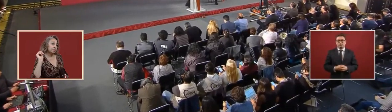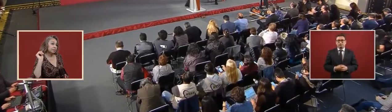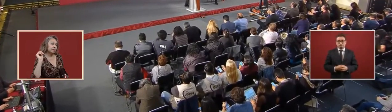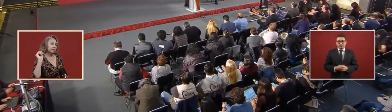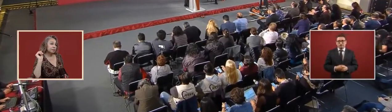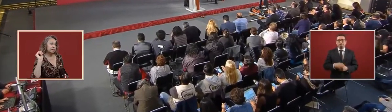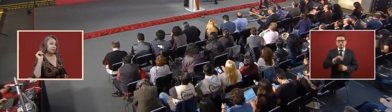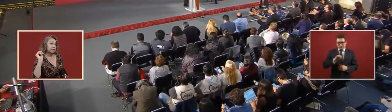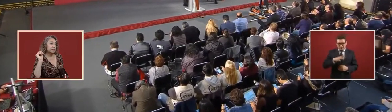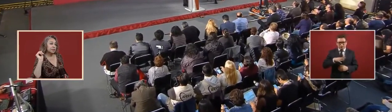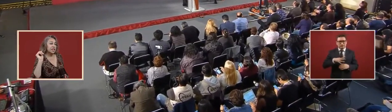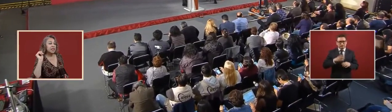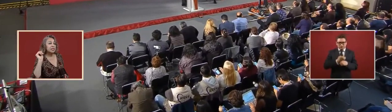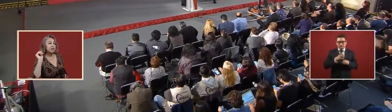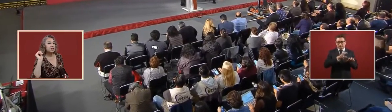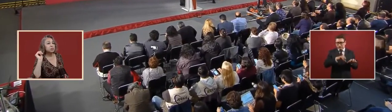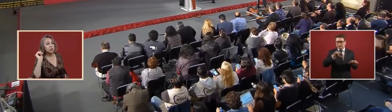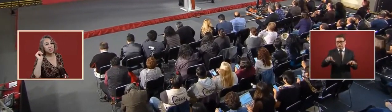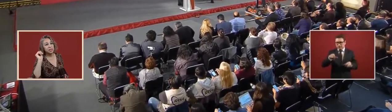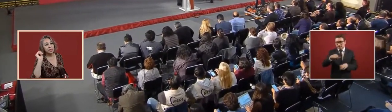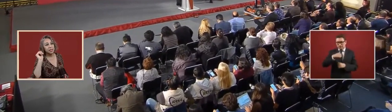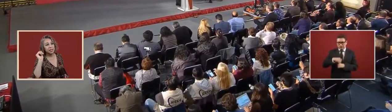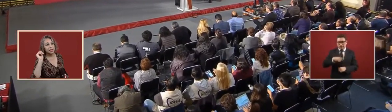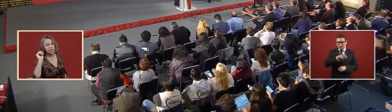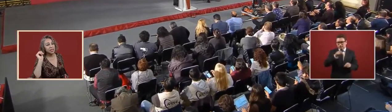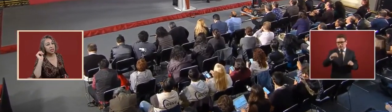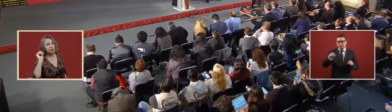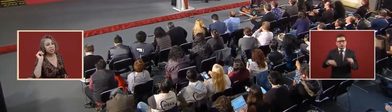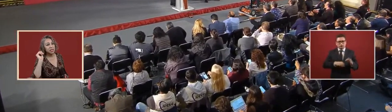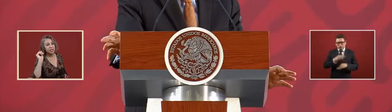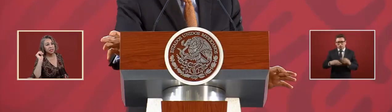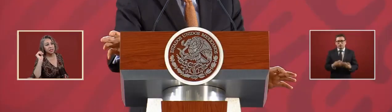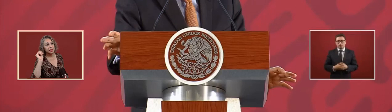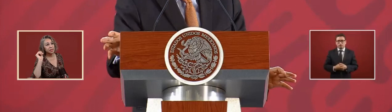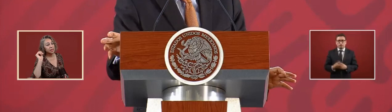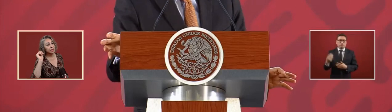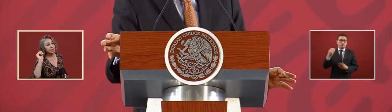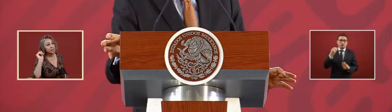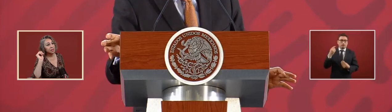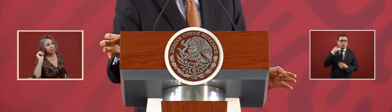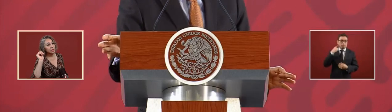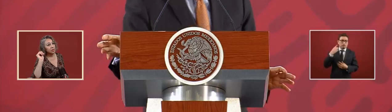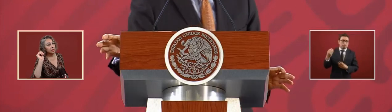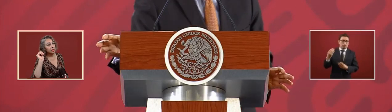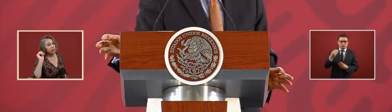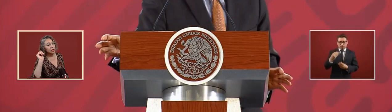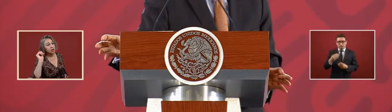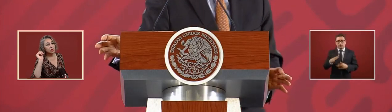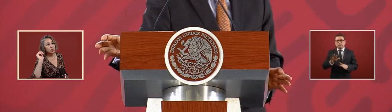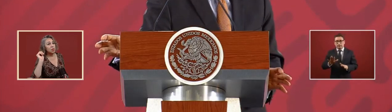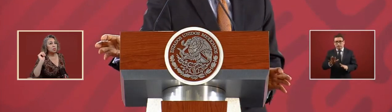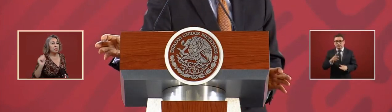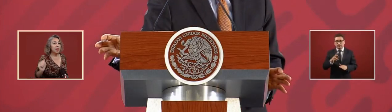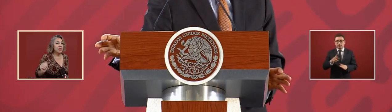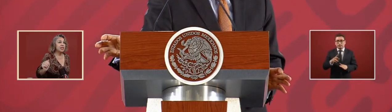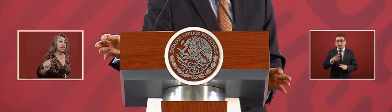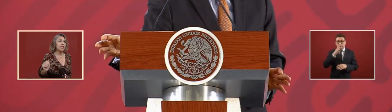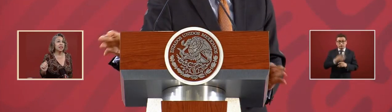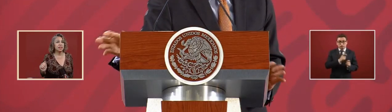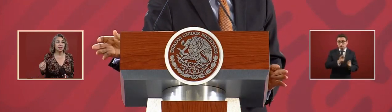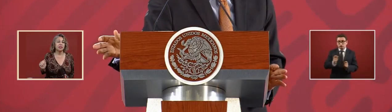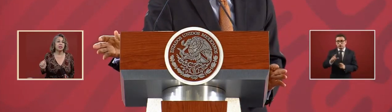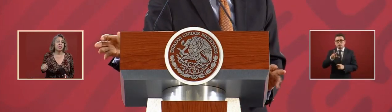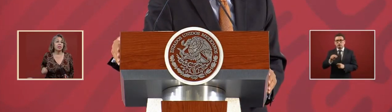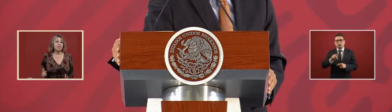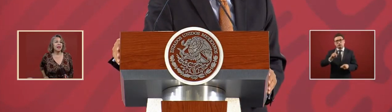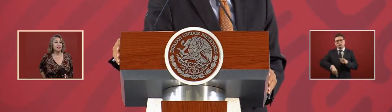hay presencia en los estados. Yes, there is presence in estados. The states, no, in all the states. No va a haber. No, there won't be any delegates.